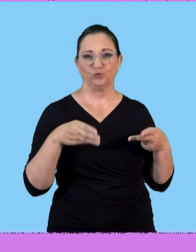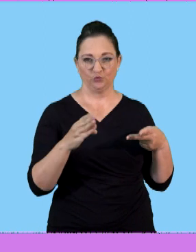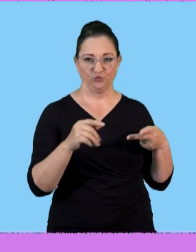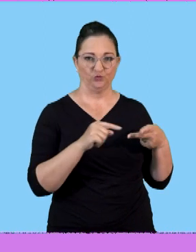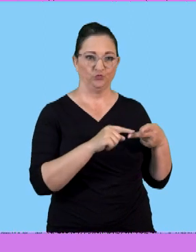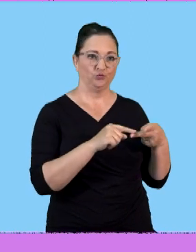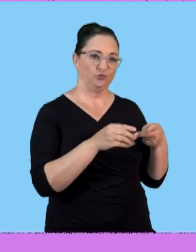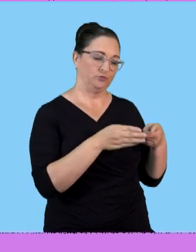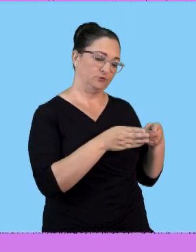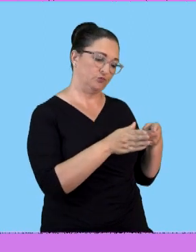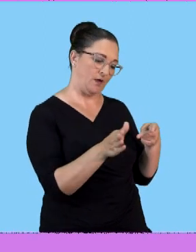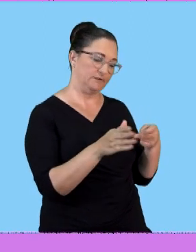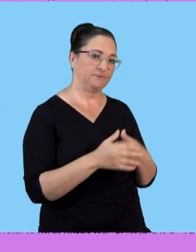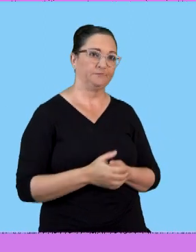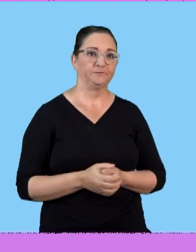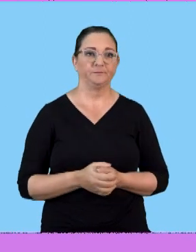Keeshond,